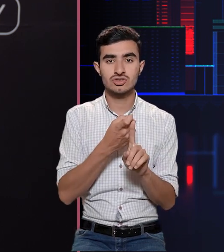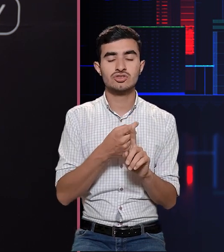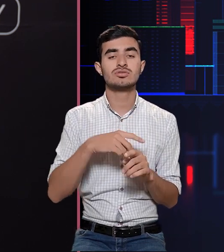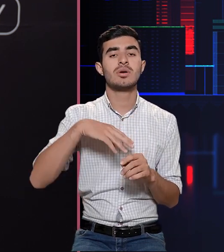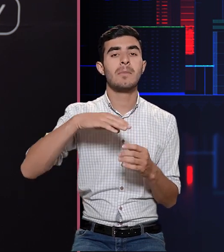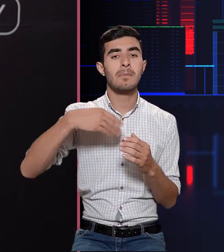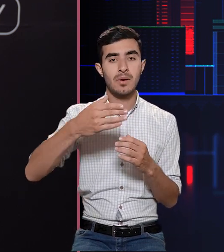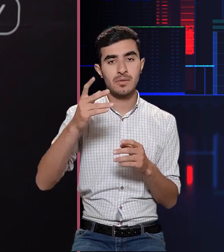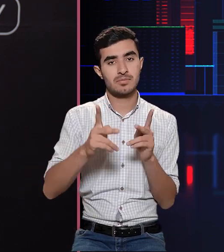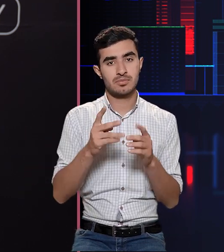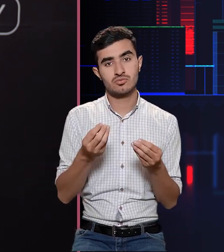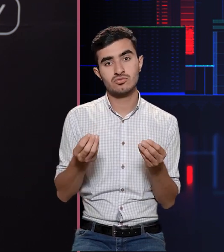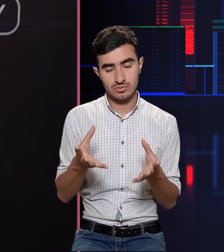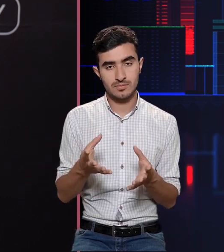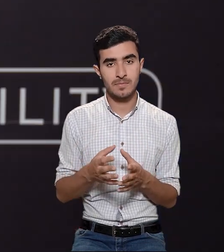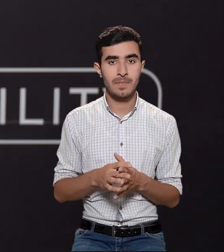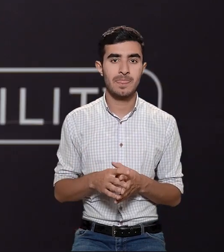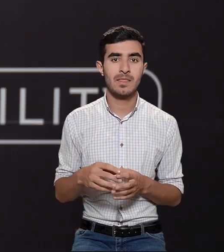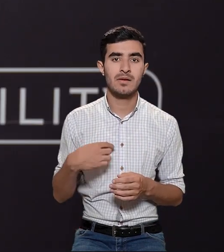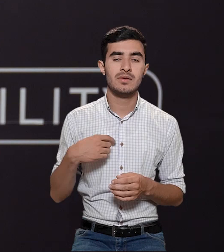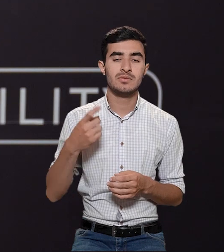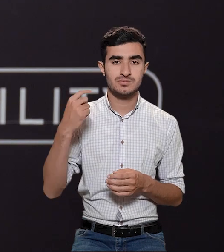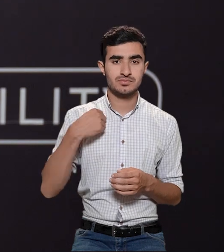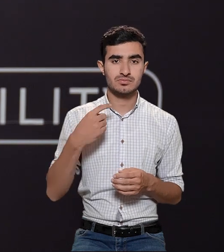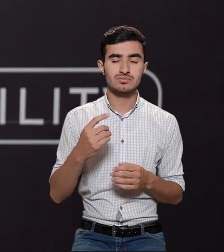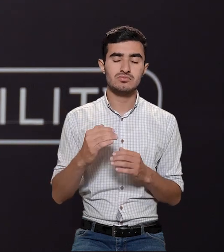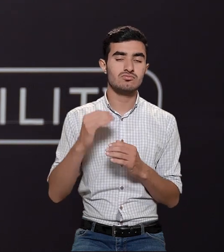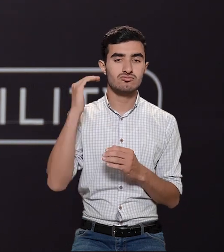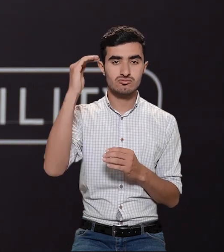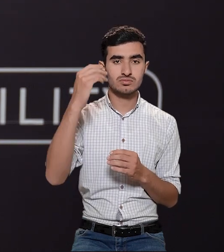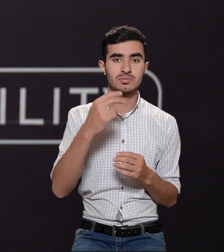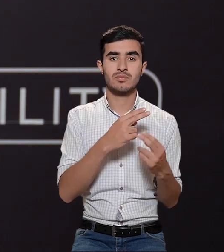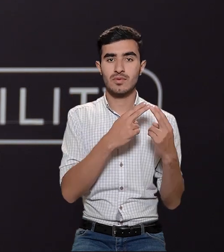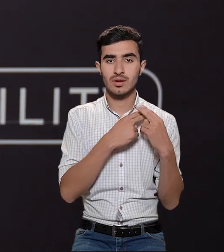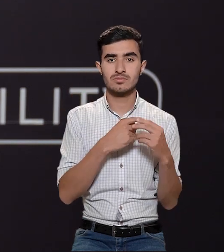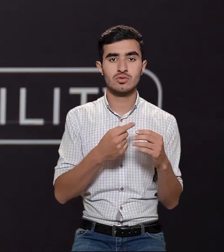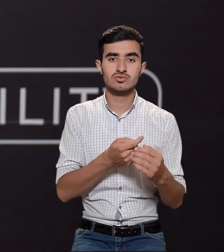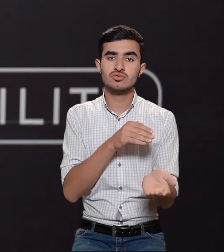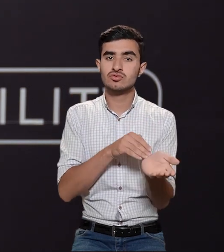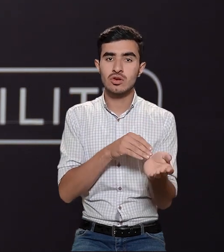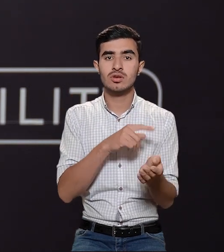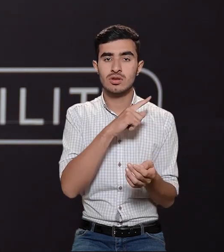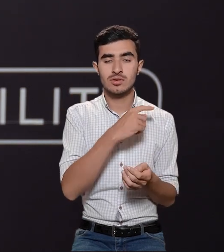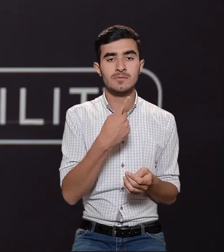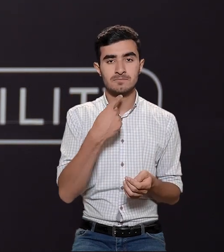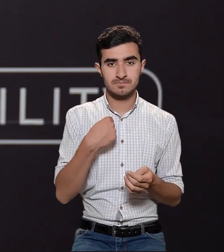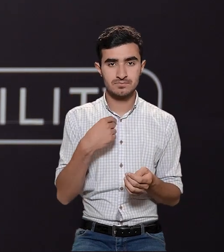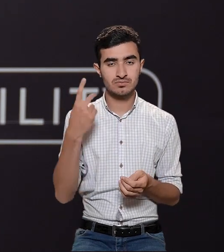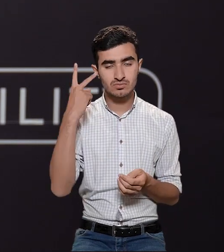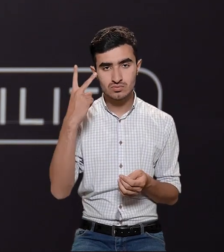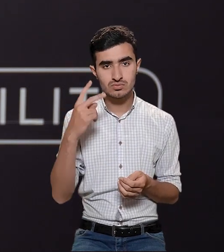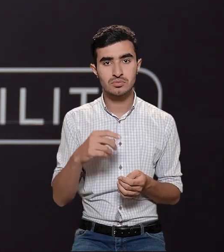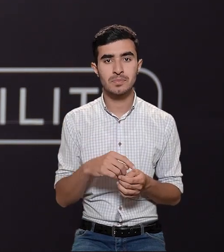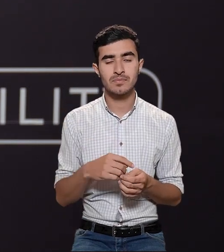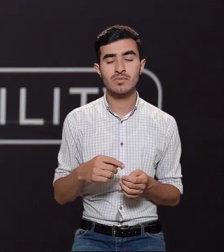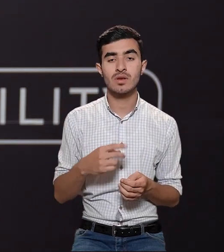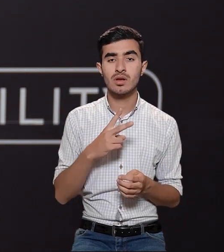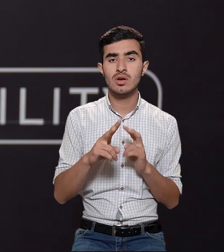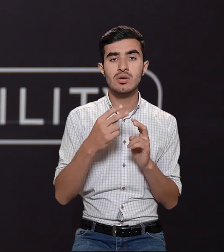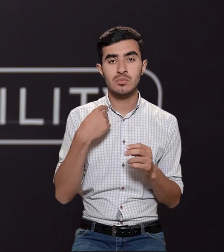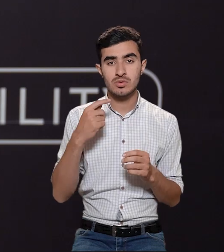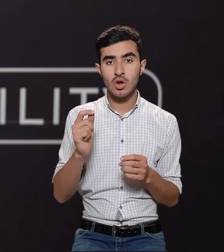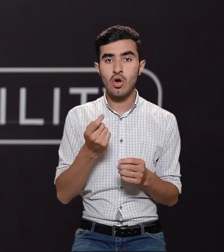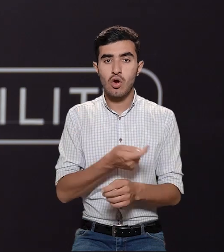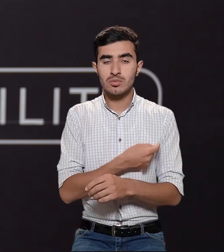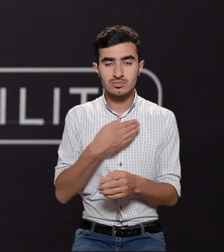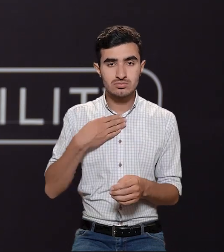even Karachi people started it later. One of my very senior gynecologists, He said that I went to the labor room. My patient